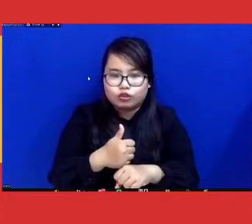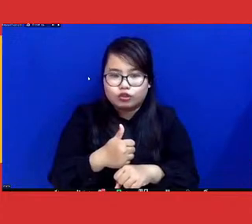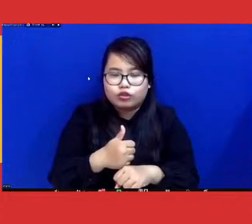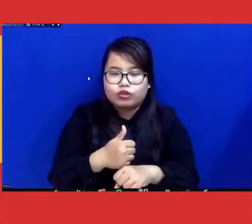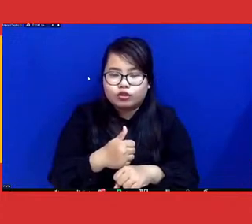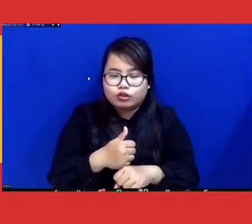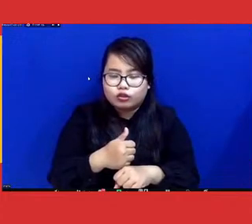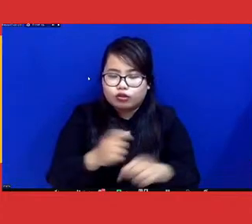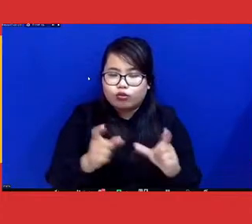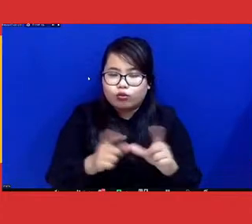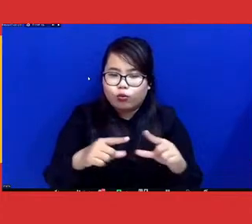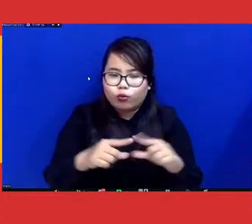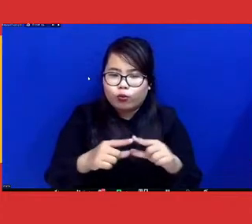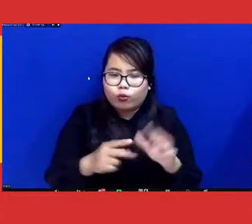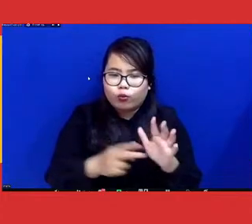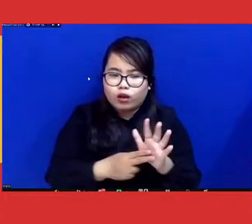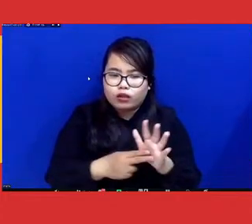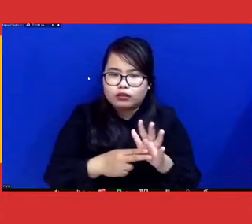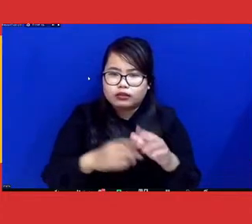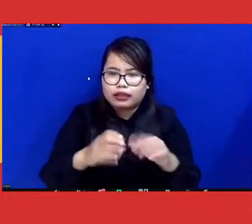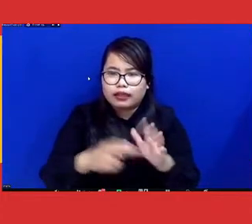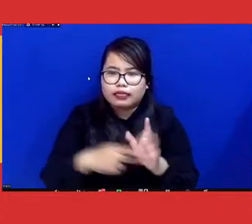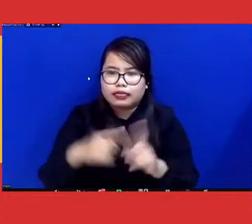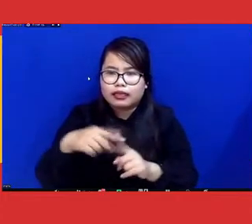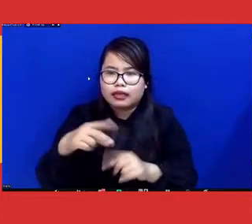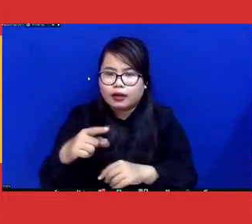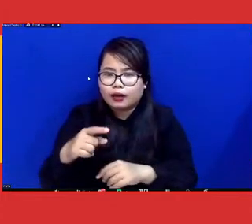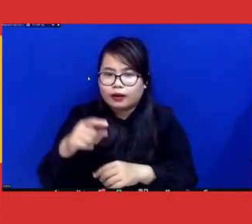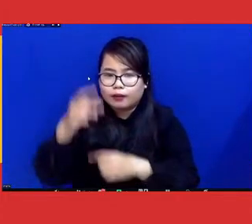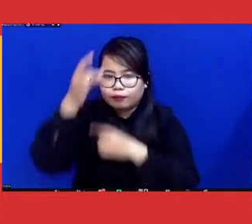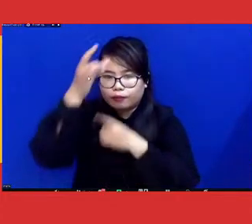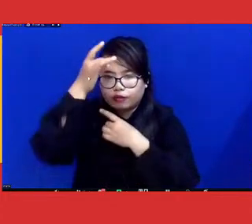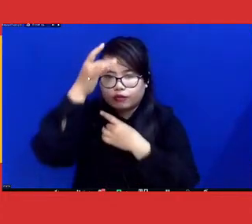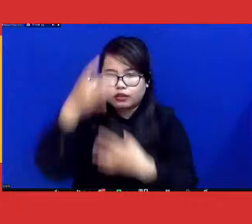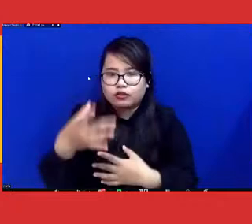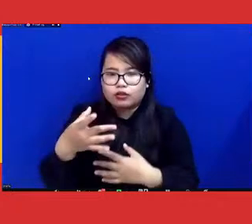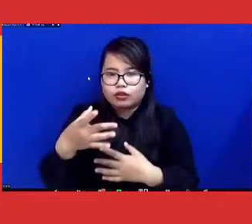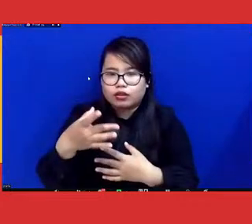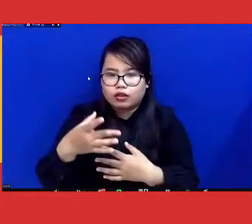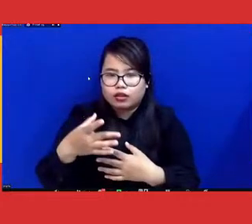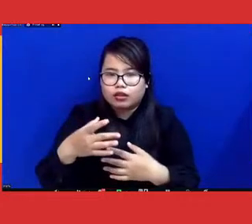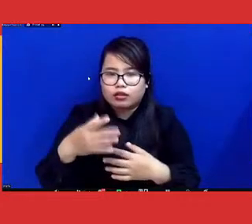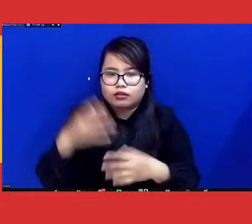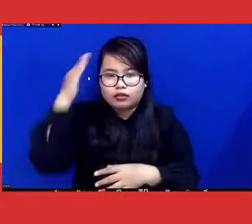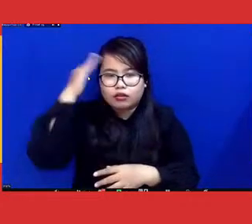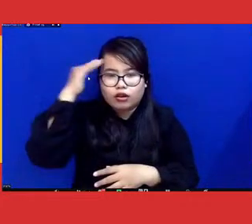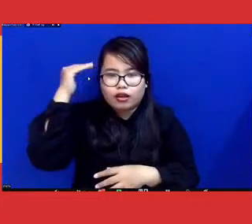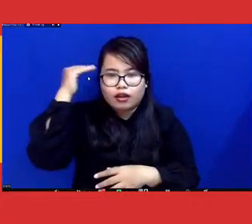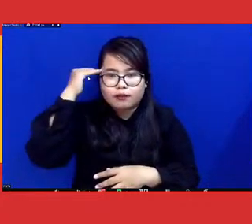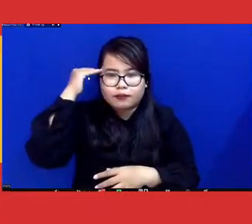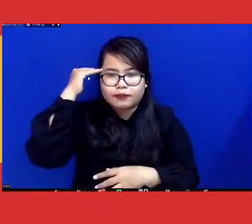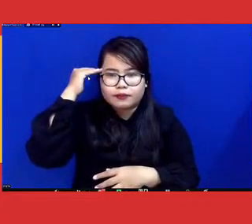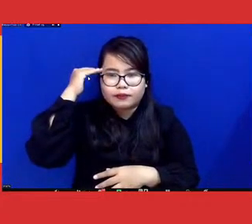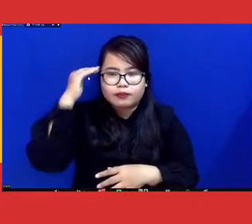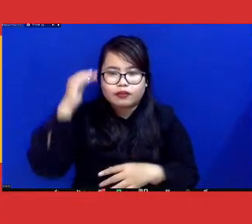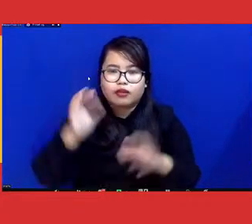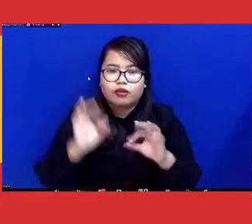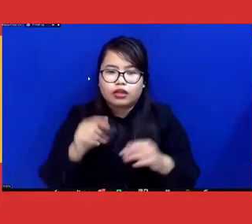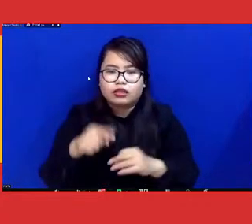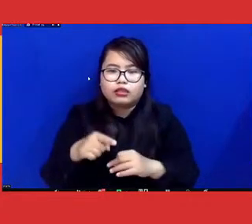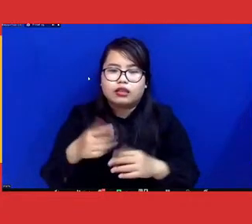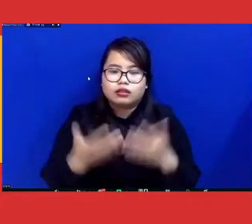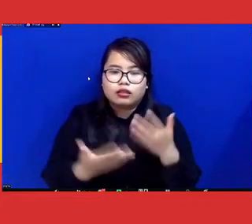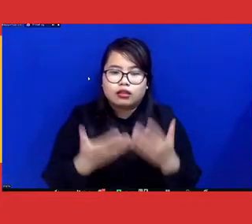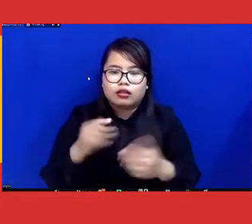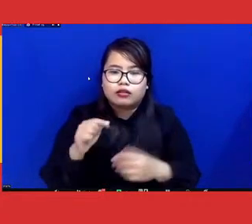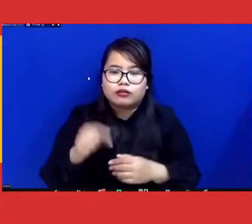Center. He's also an emeritus professor at Chonnam National University in South Korea and a senior policy advisor for